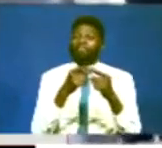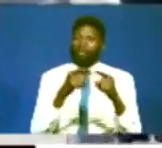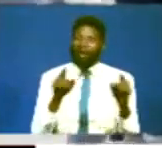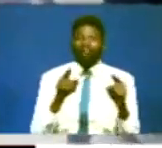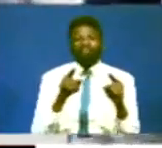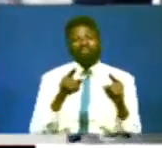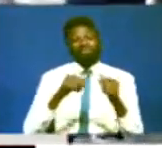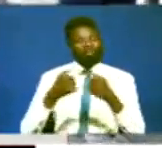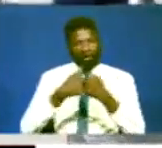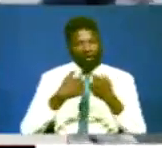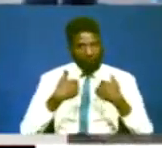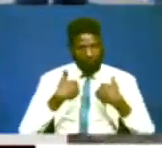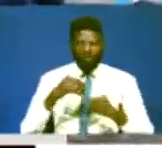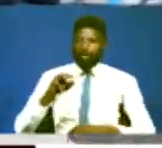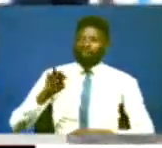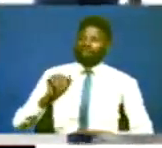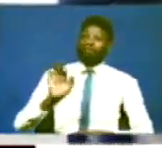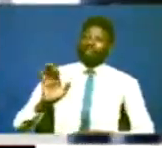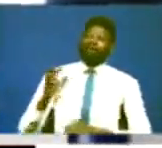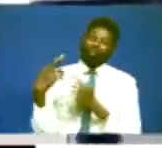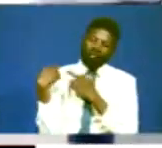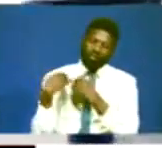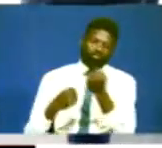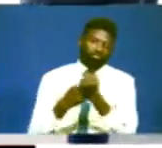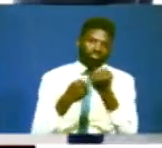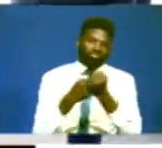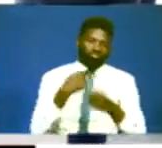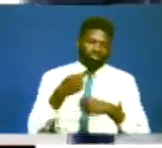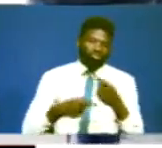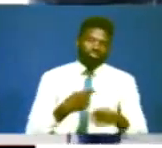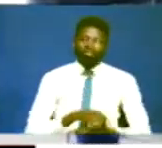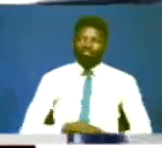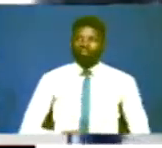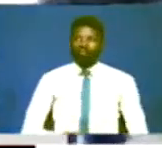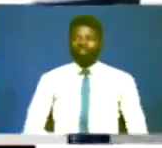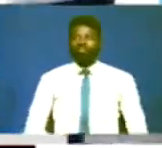Opicho Chemtai for Lunchtime News.